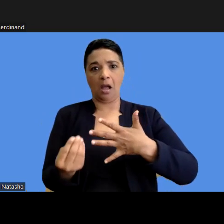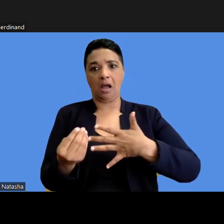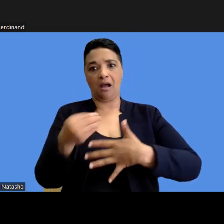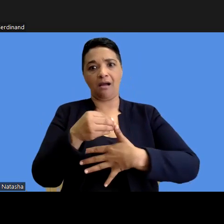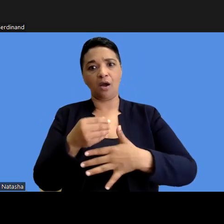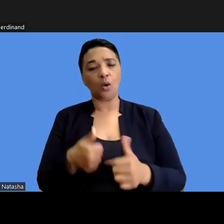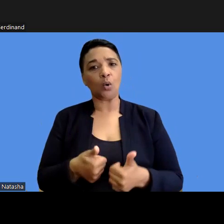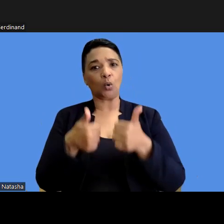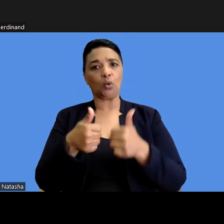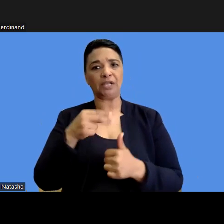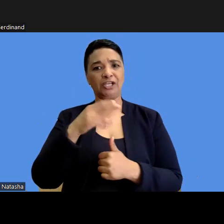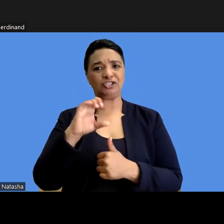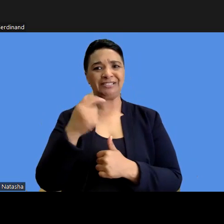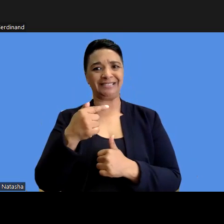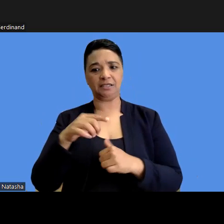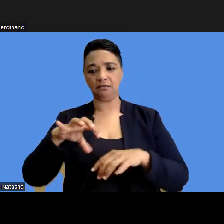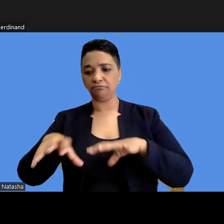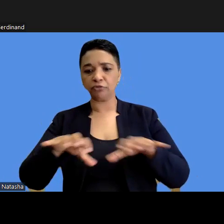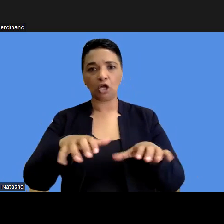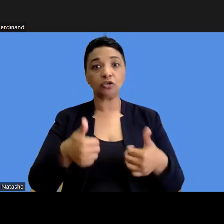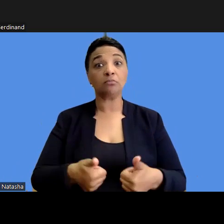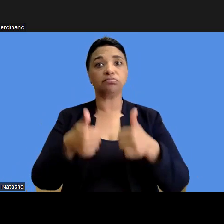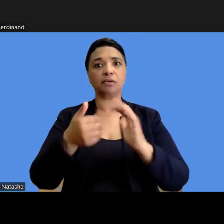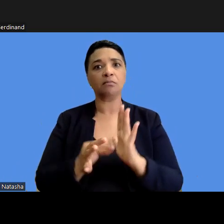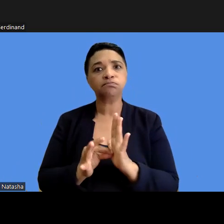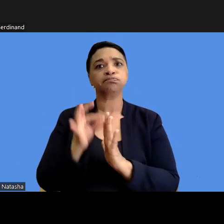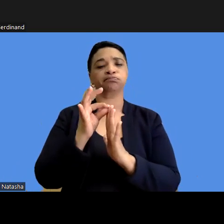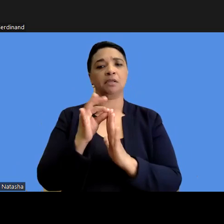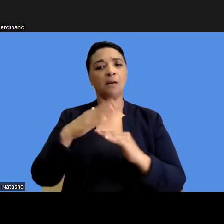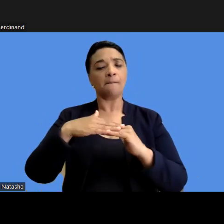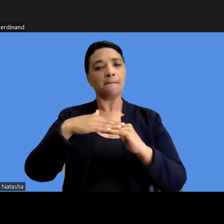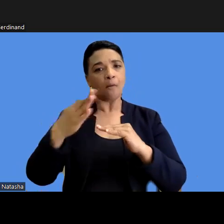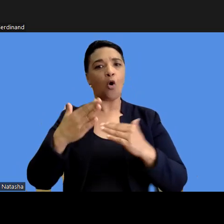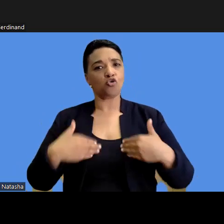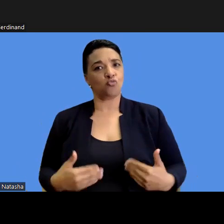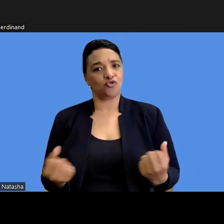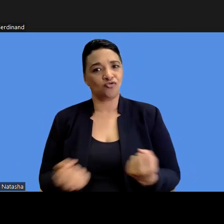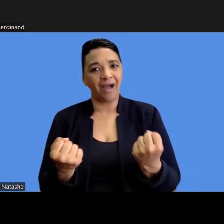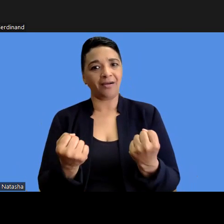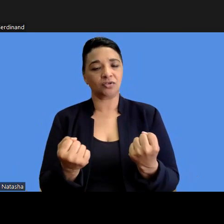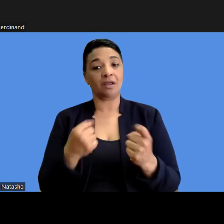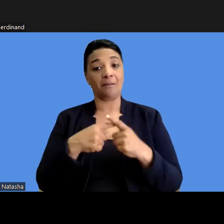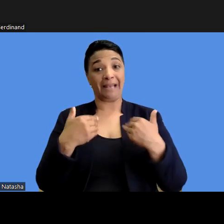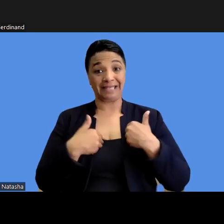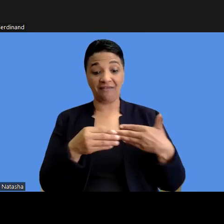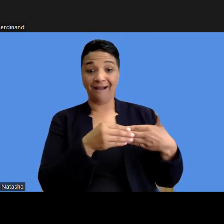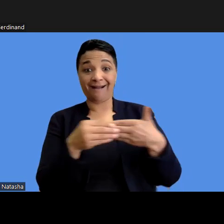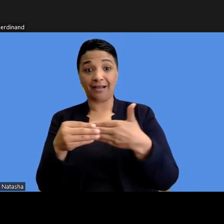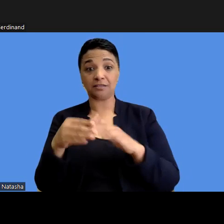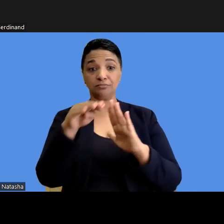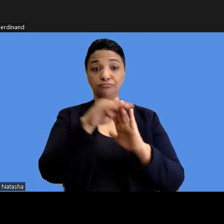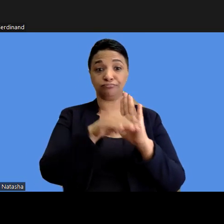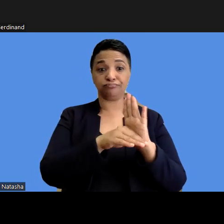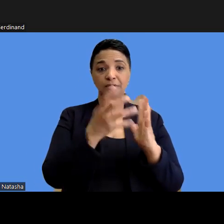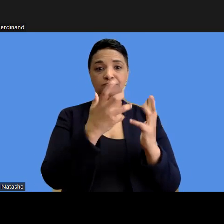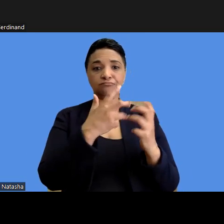disability inclusion in humanitarian action and using the IAC disability guidance in their operation